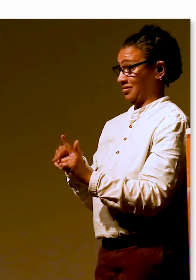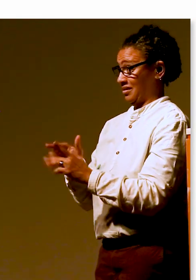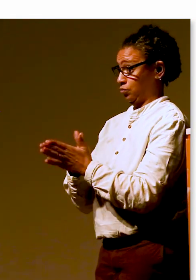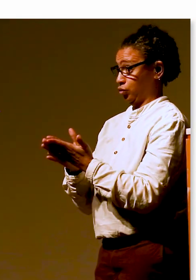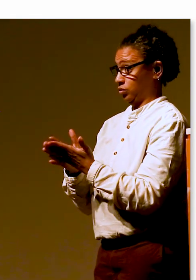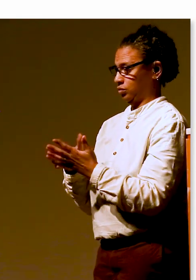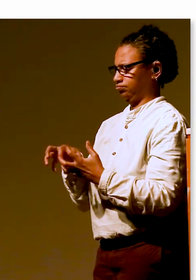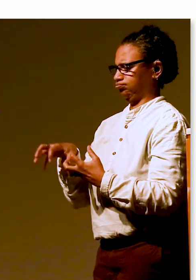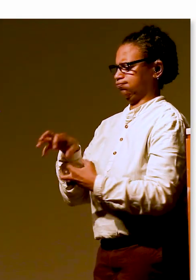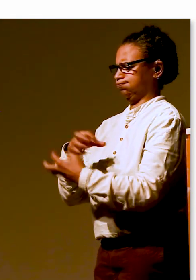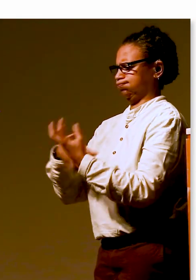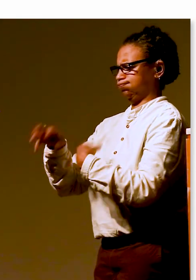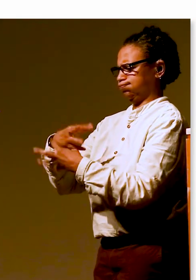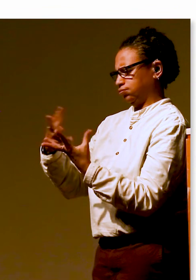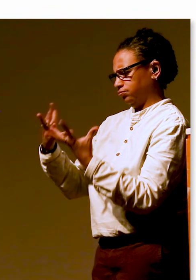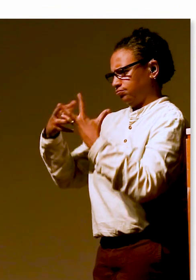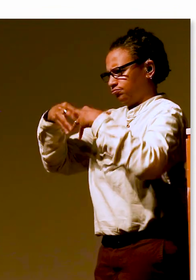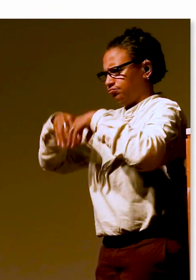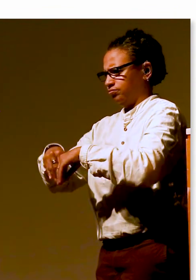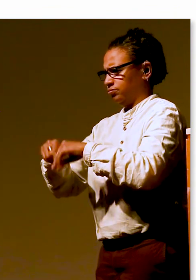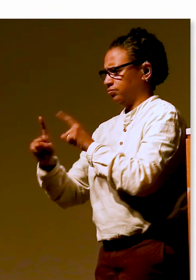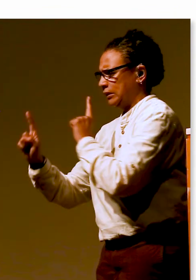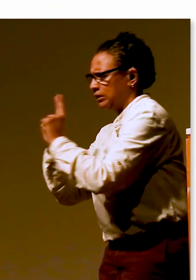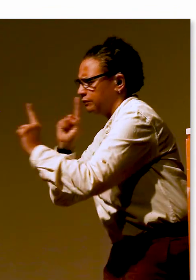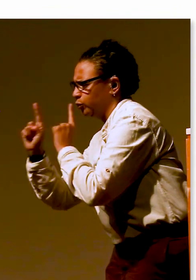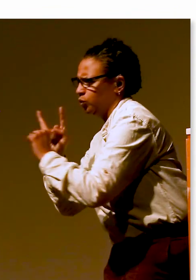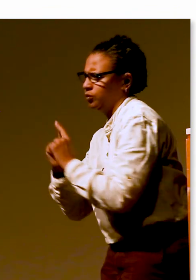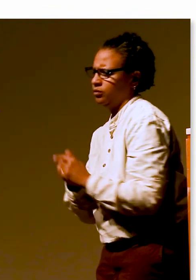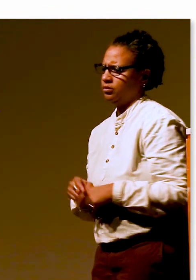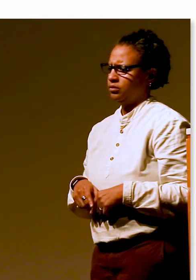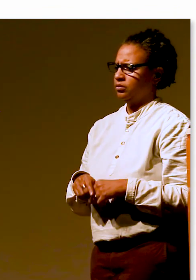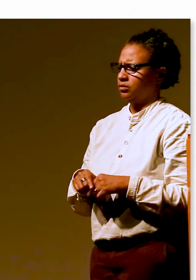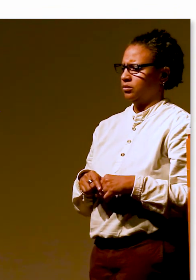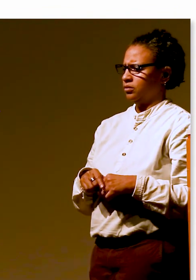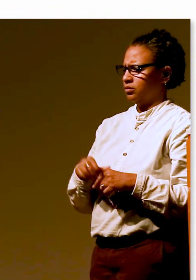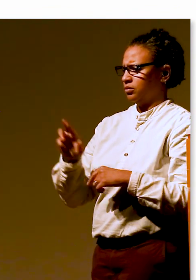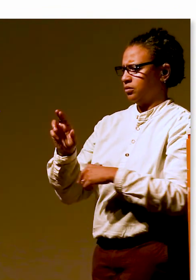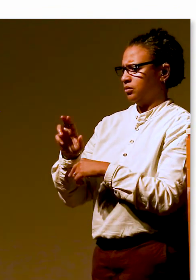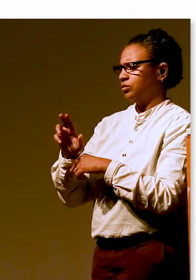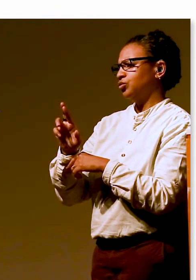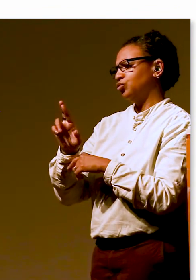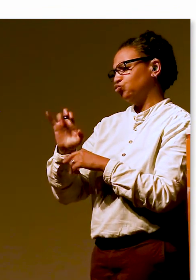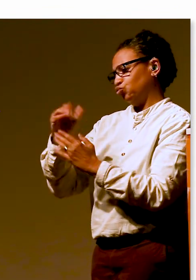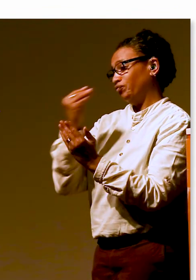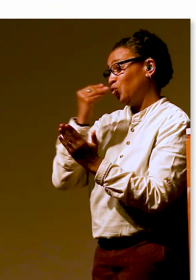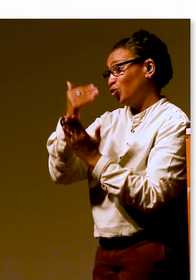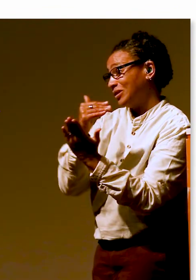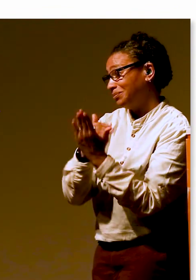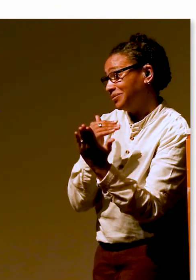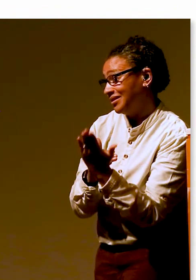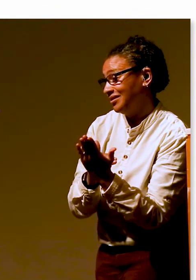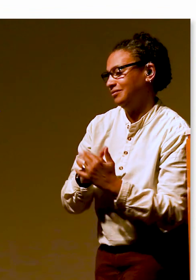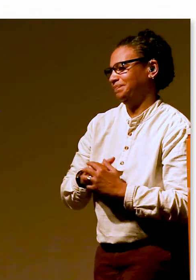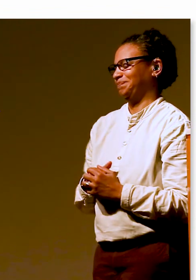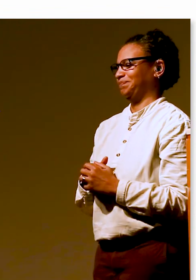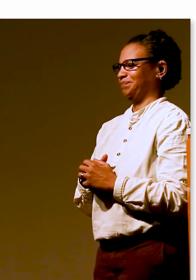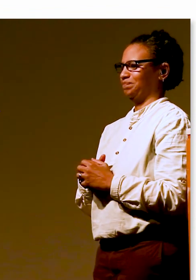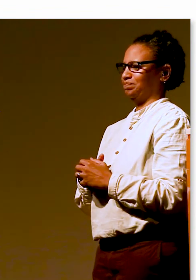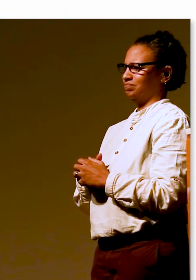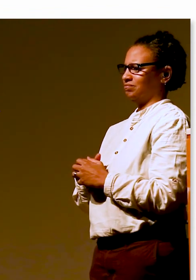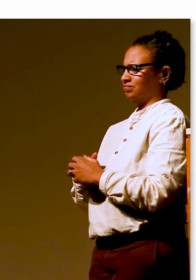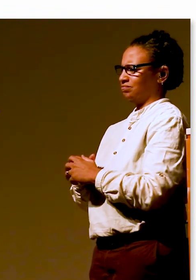essays, artworks, that it's kind of like a portrait of where we are right now. We tried